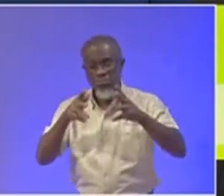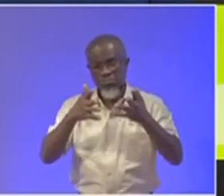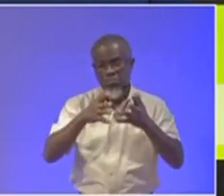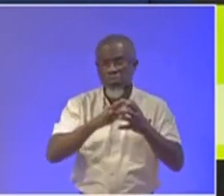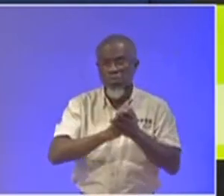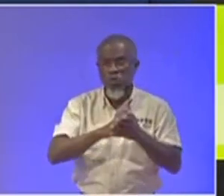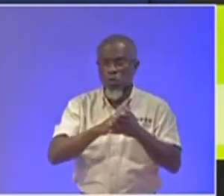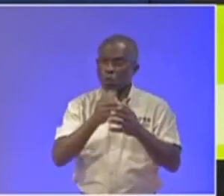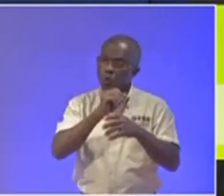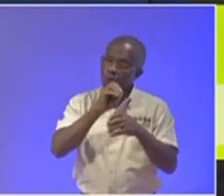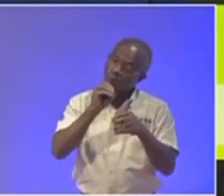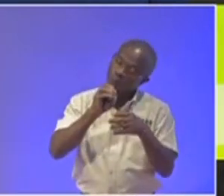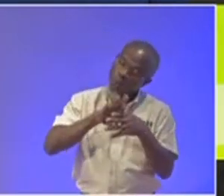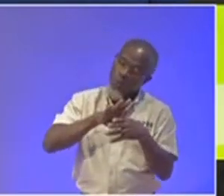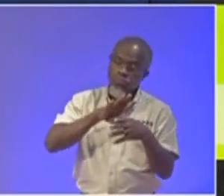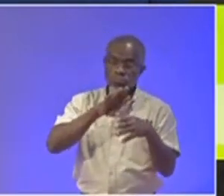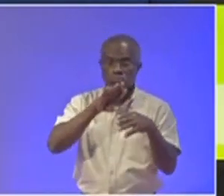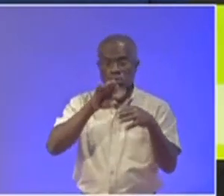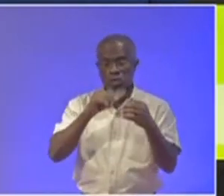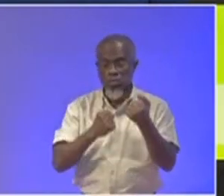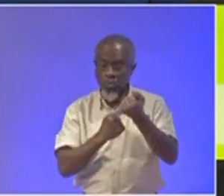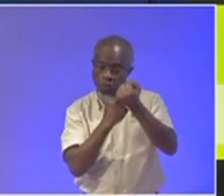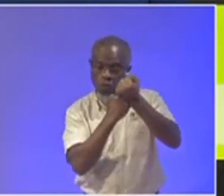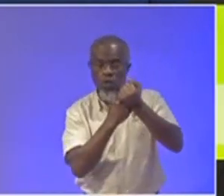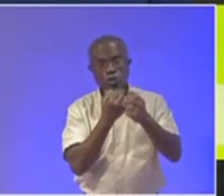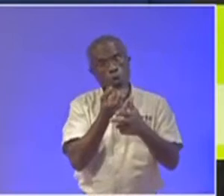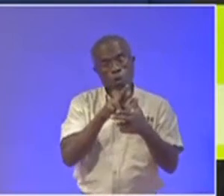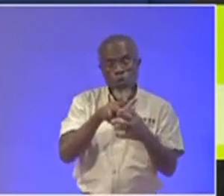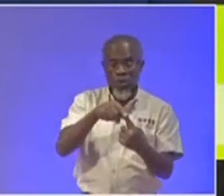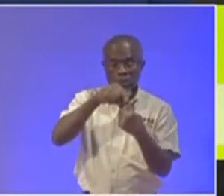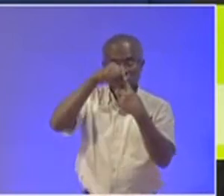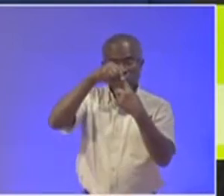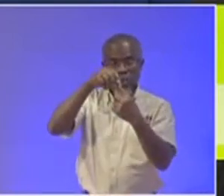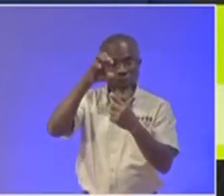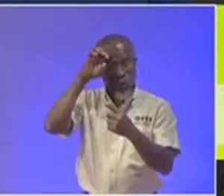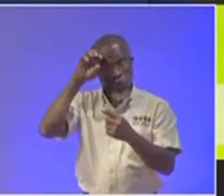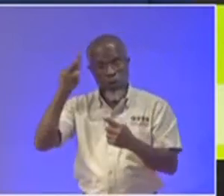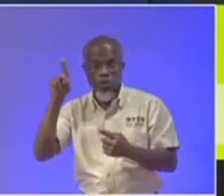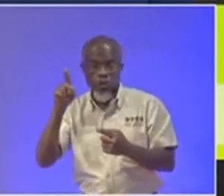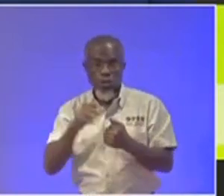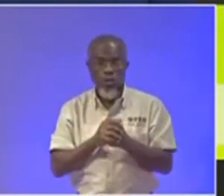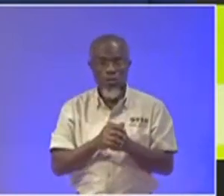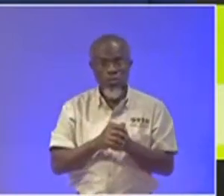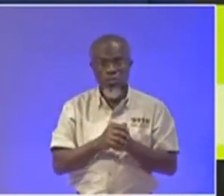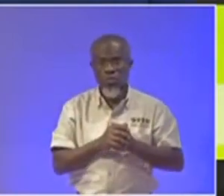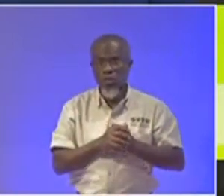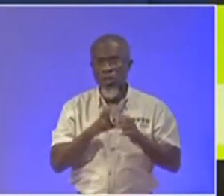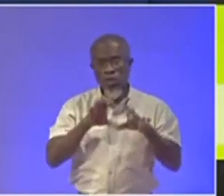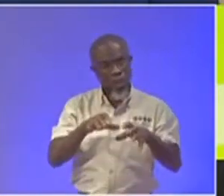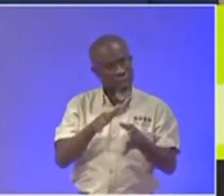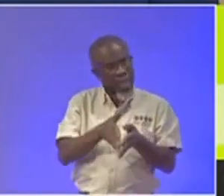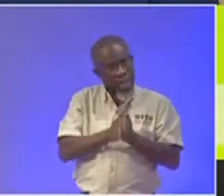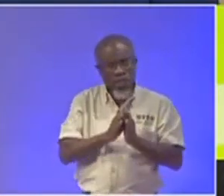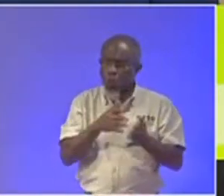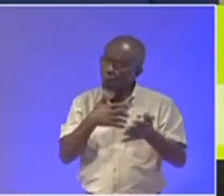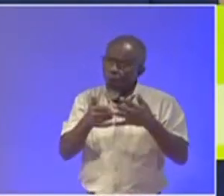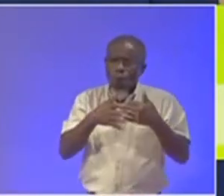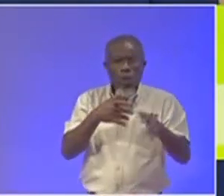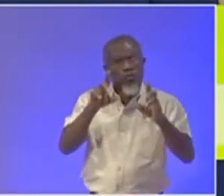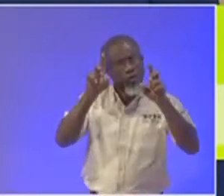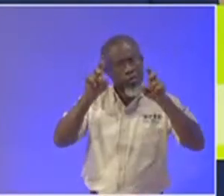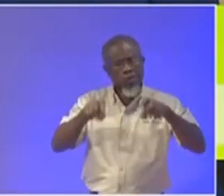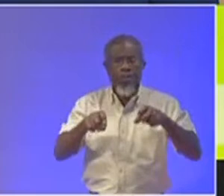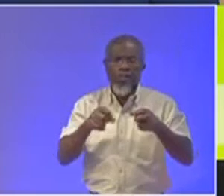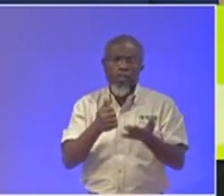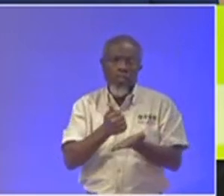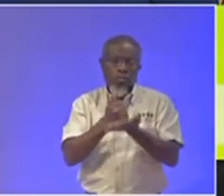or intervention unit, or special education. And they can request whatever kinds of support they may need,